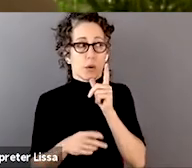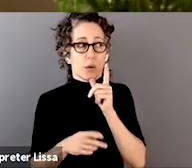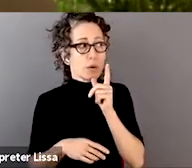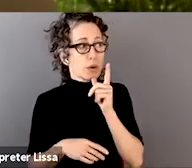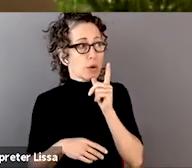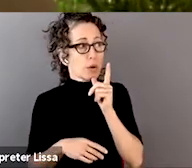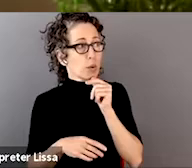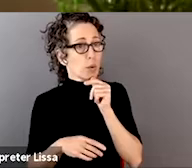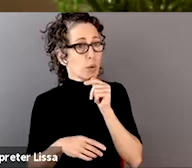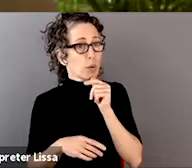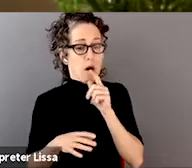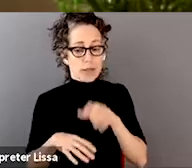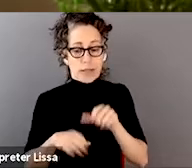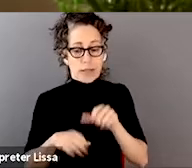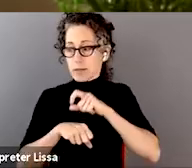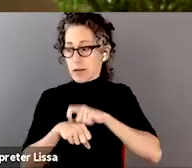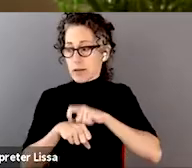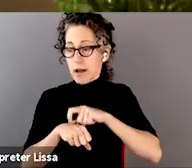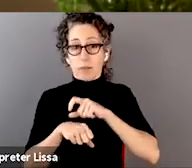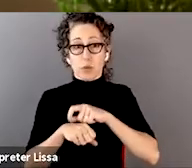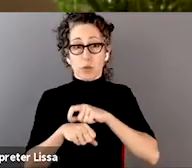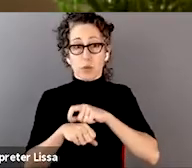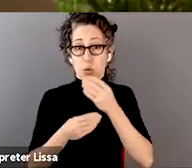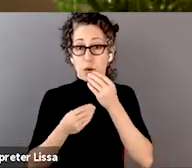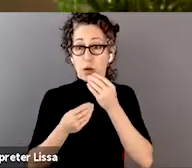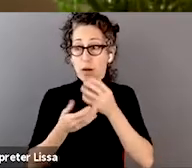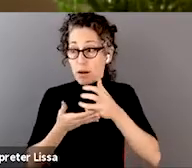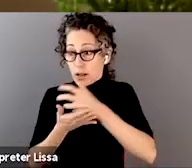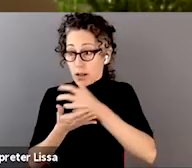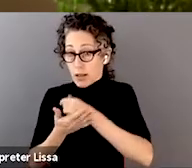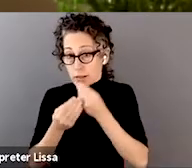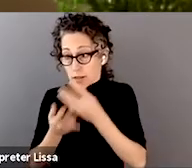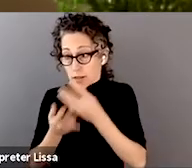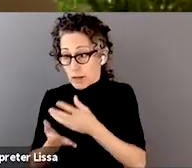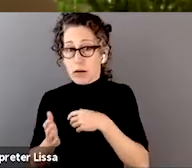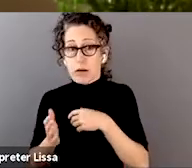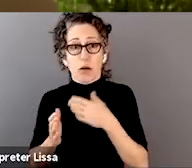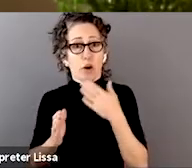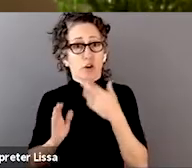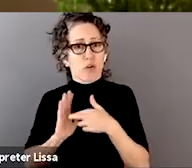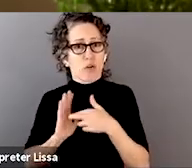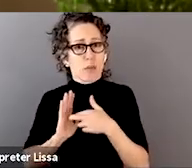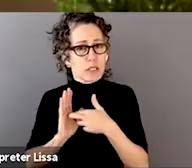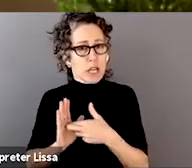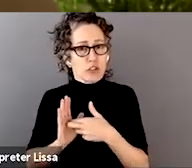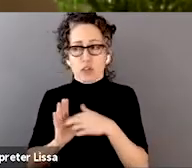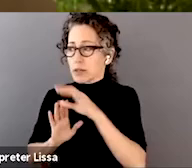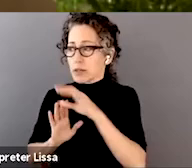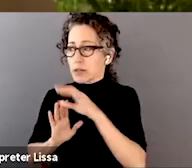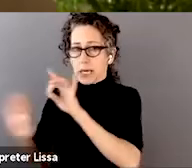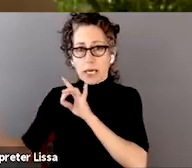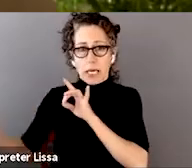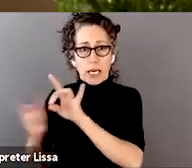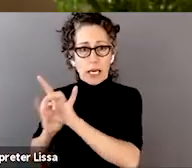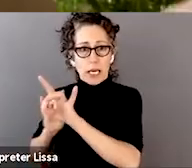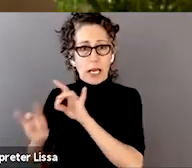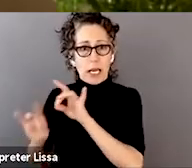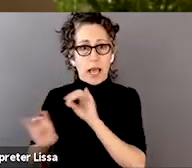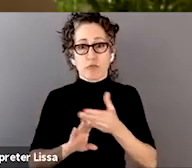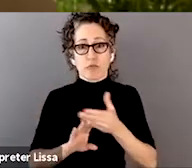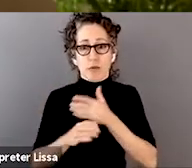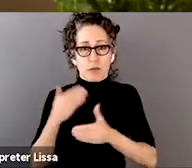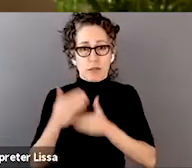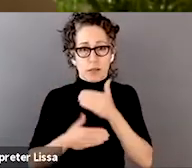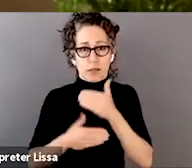spent on collecting good data sets, representative data sets, and the time spent in pre-processing those data, all of